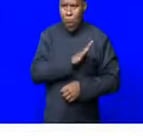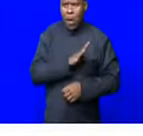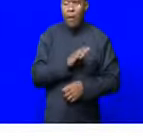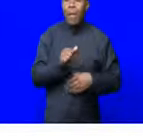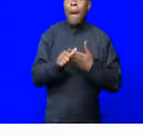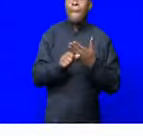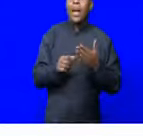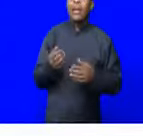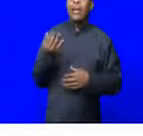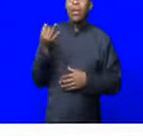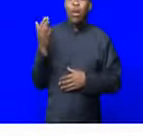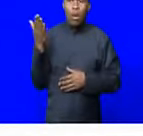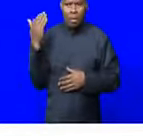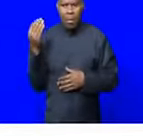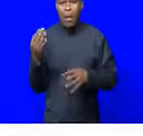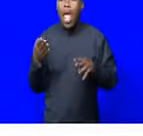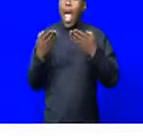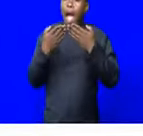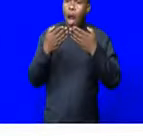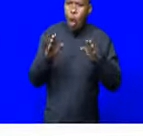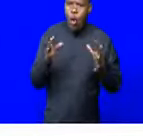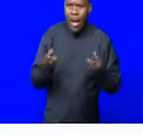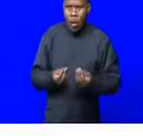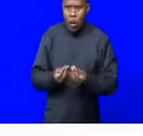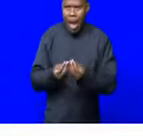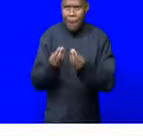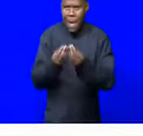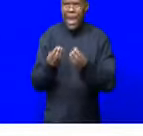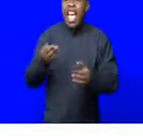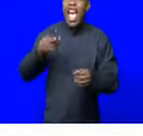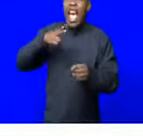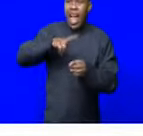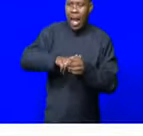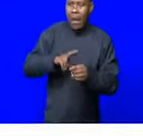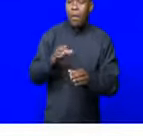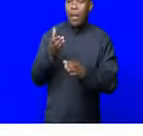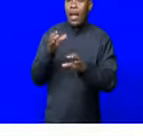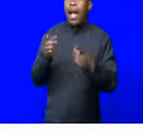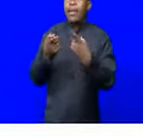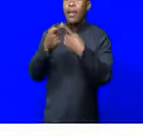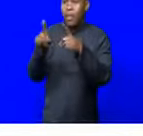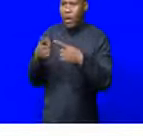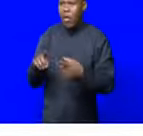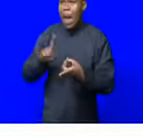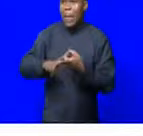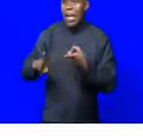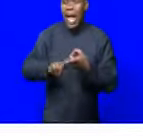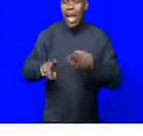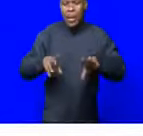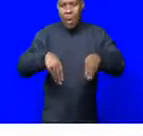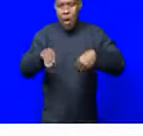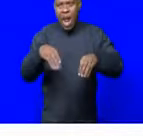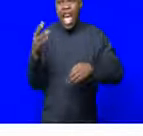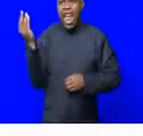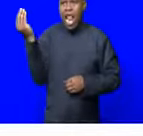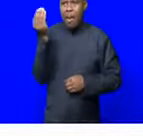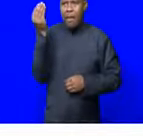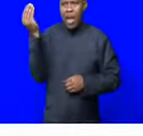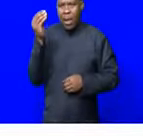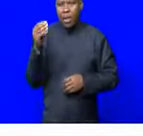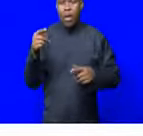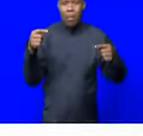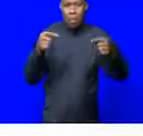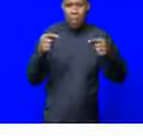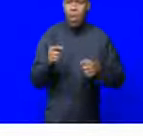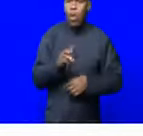ago, they emphasized on bringing in top African legends to take part in the Legends game. African legend Ghanaian Asamoah